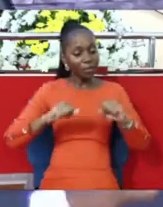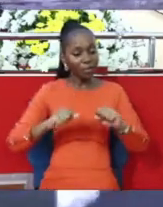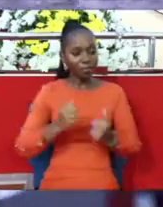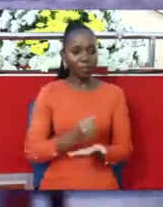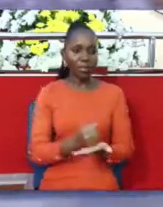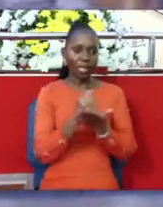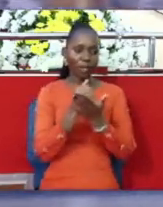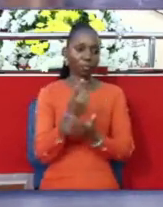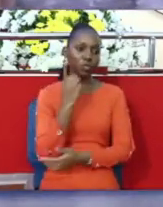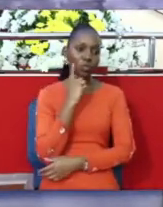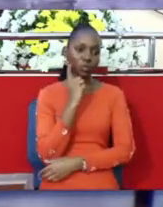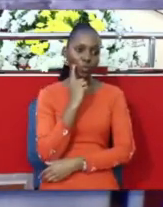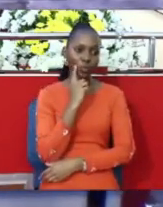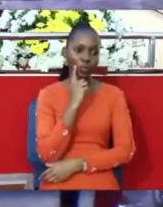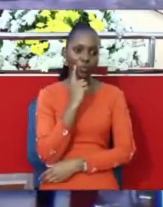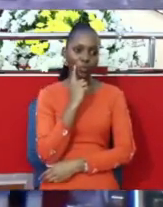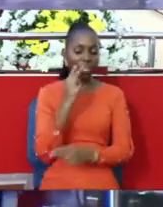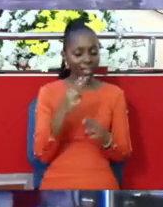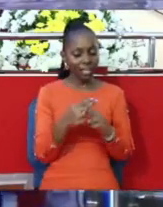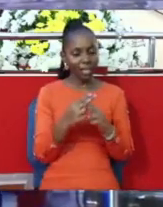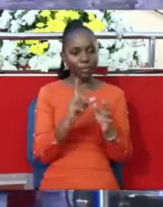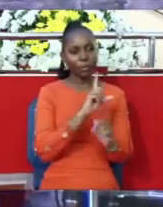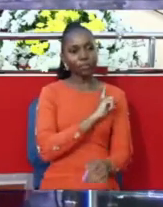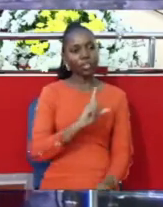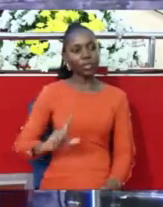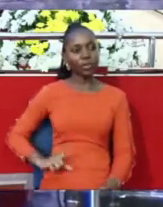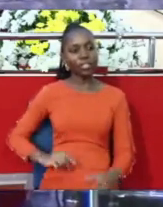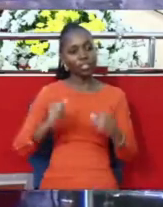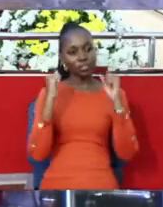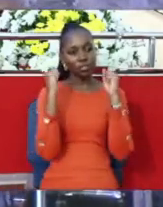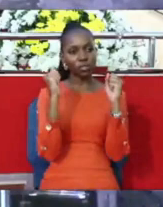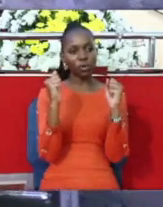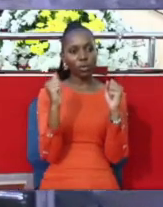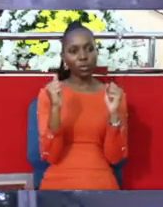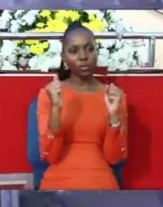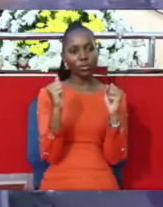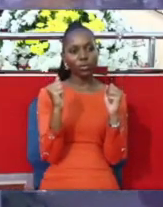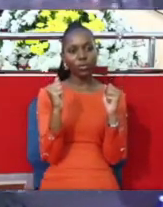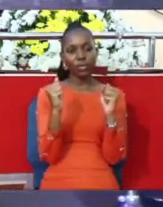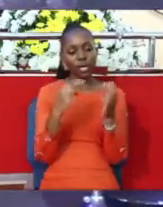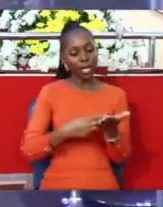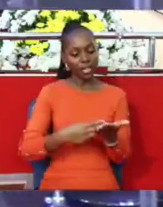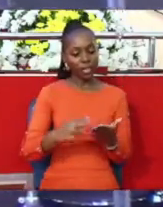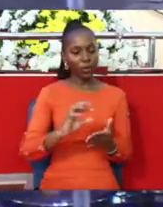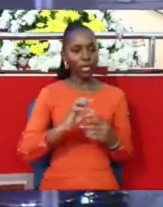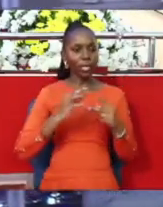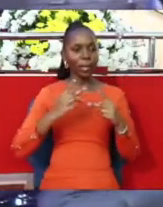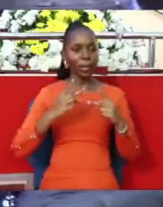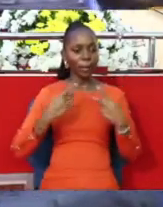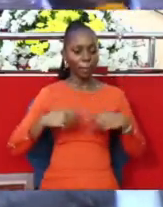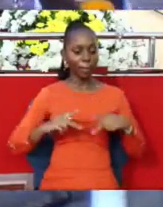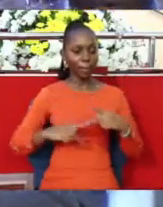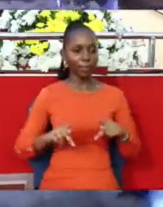The name of the Lord. Jina la Bwana. Is a strong tower. Ngome imara. The righteous. Wenye haki. They run into it. Wataikimbilia.